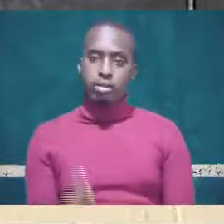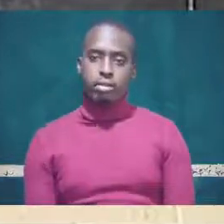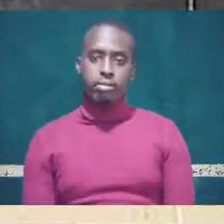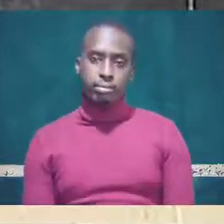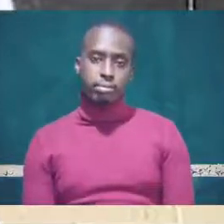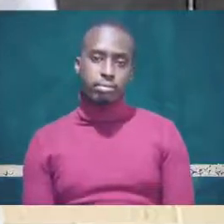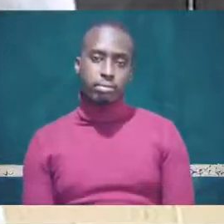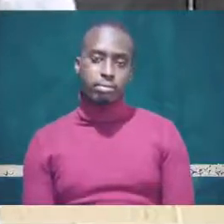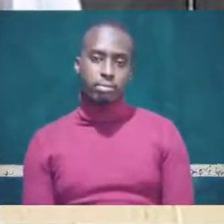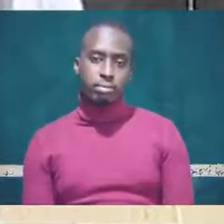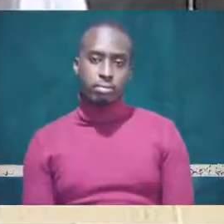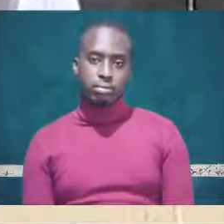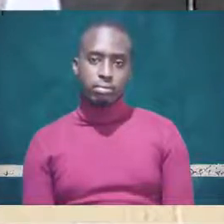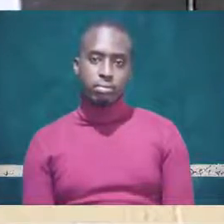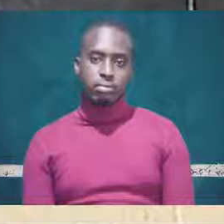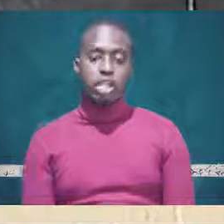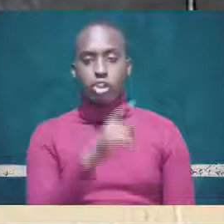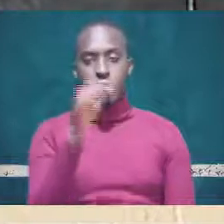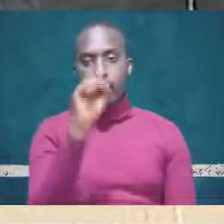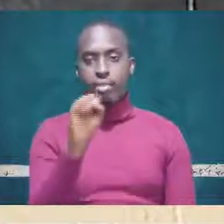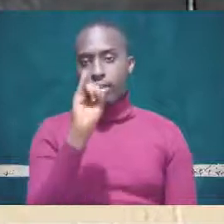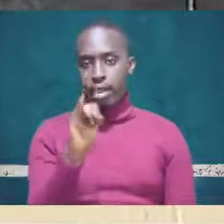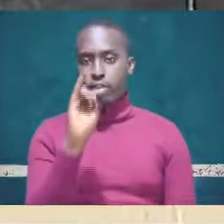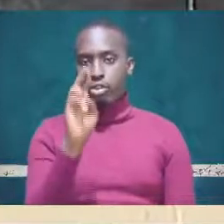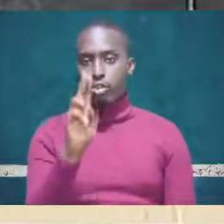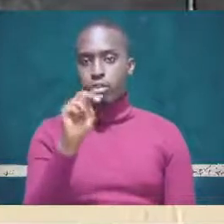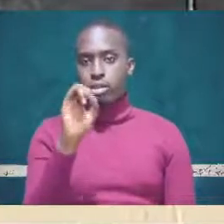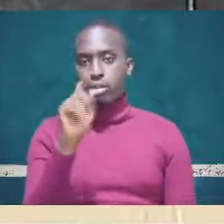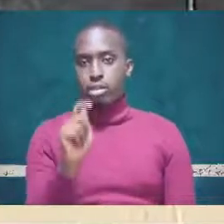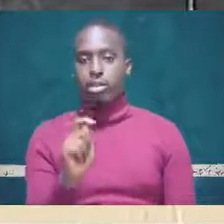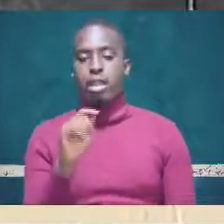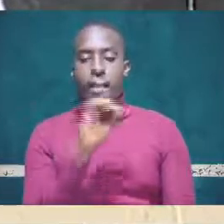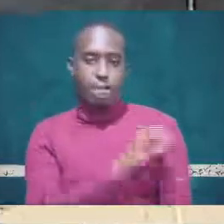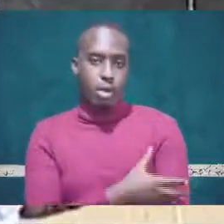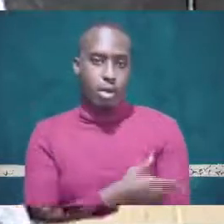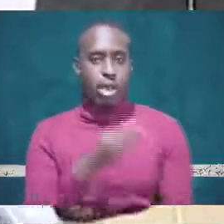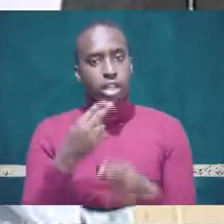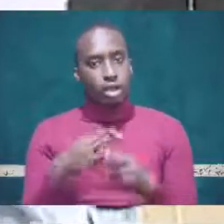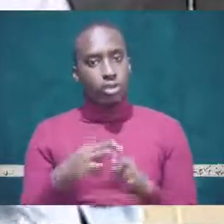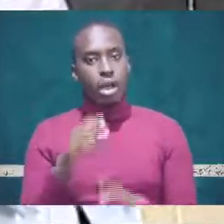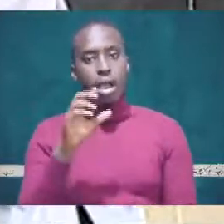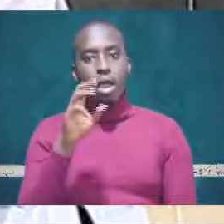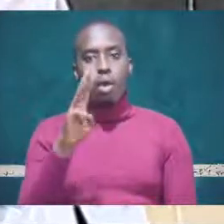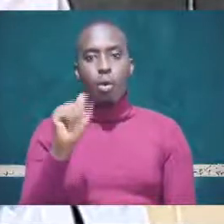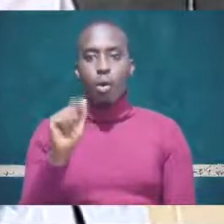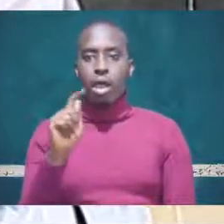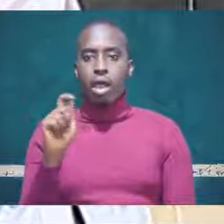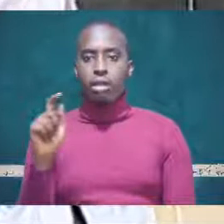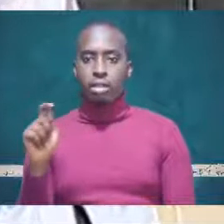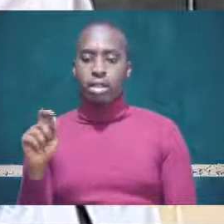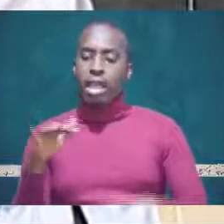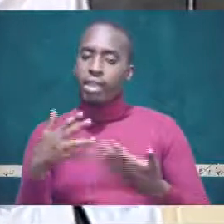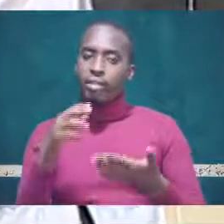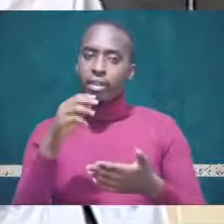the watt. That's the SI unit of power. It's called the watt. And how do we denote this watt?